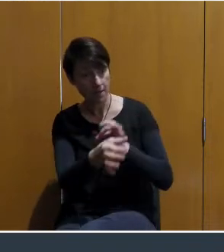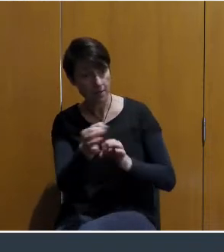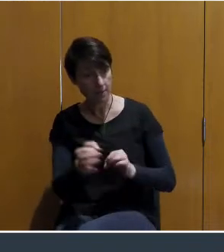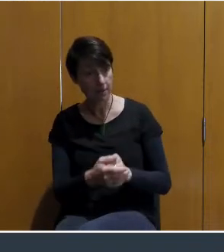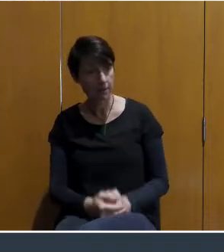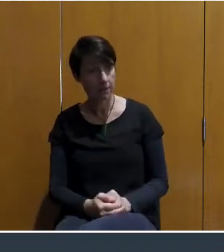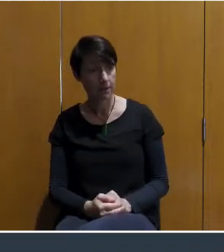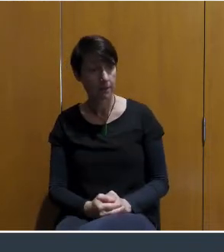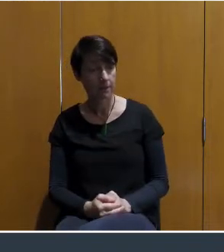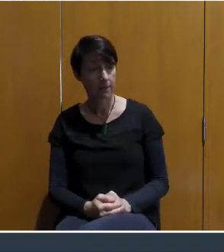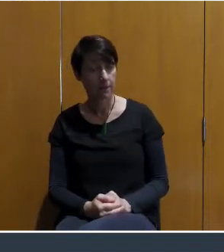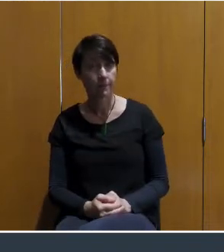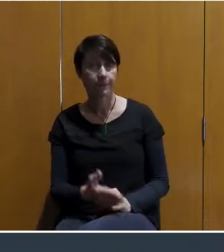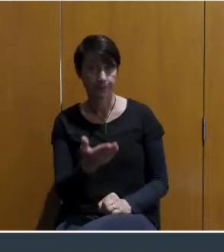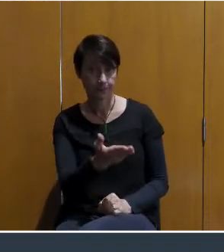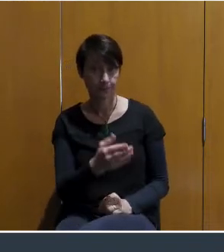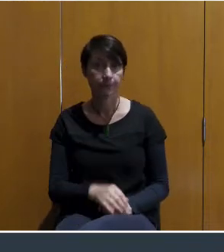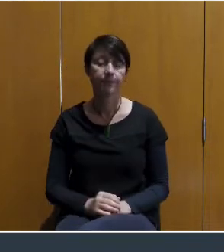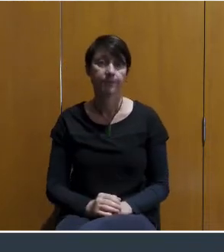Councillor Tapney.